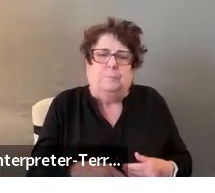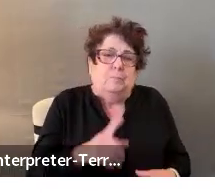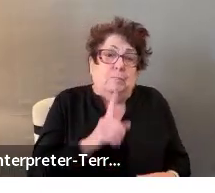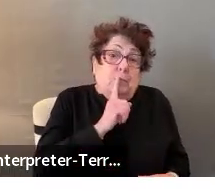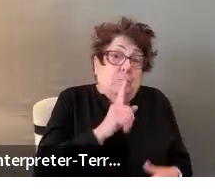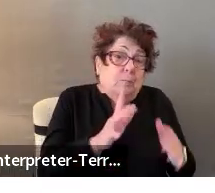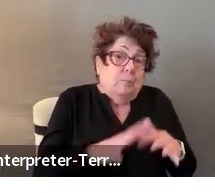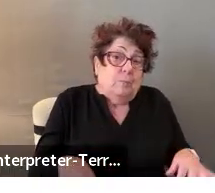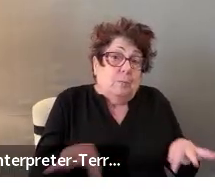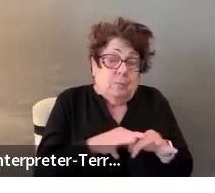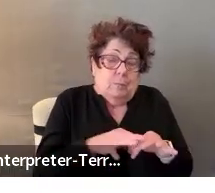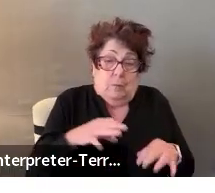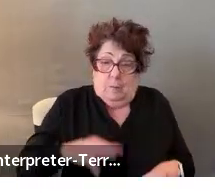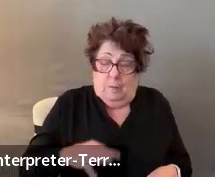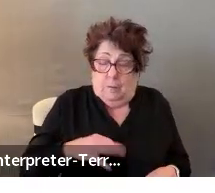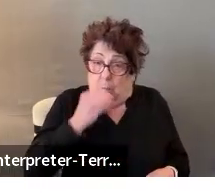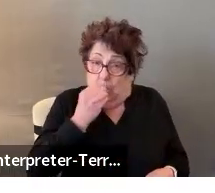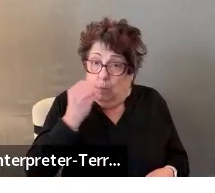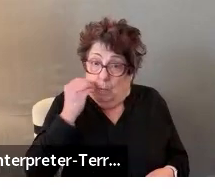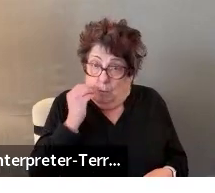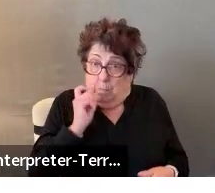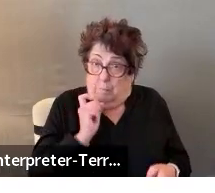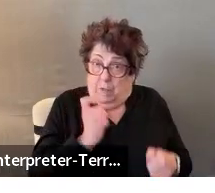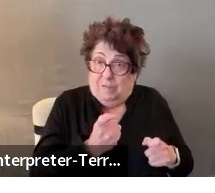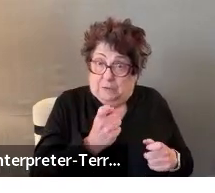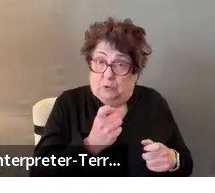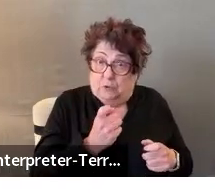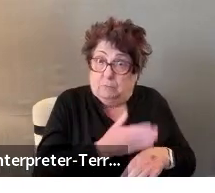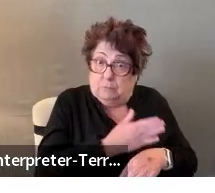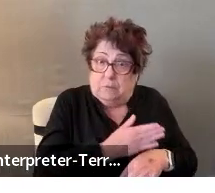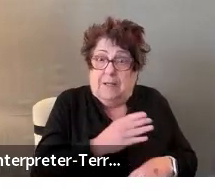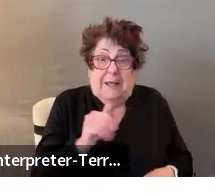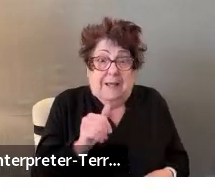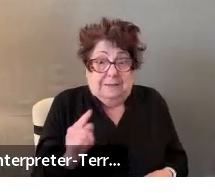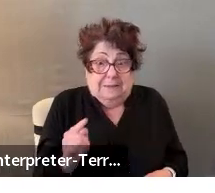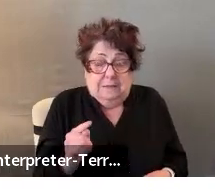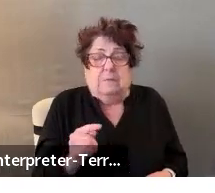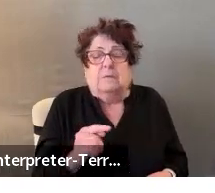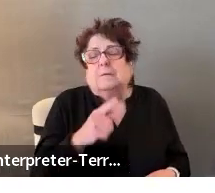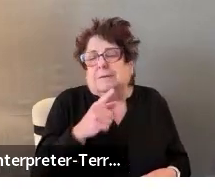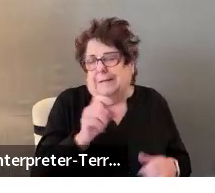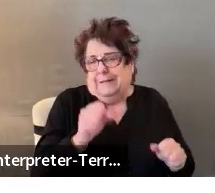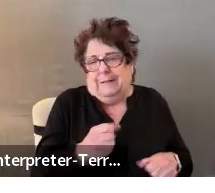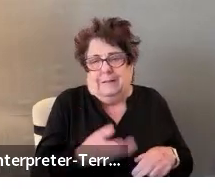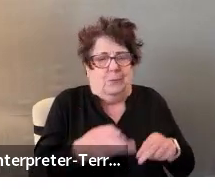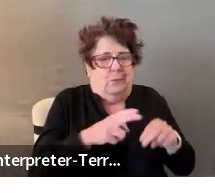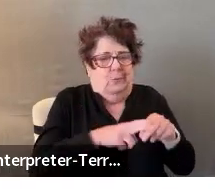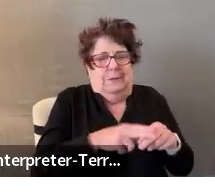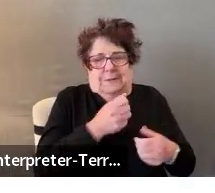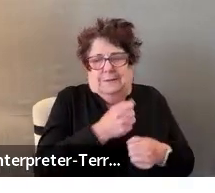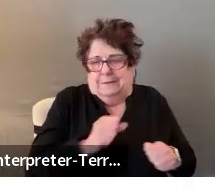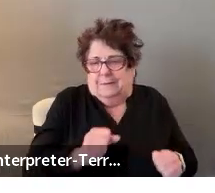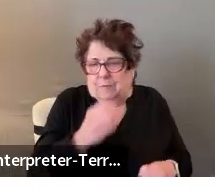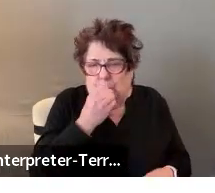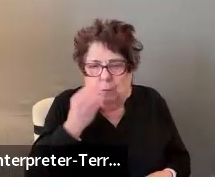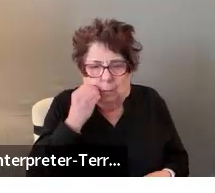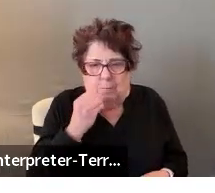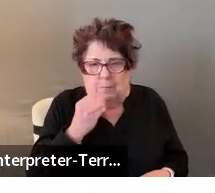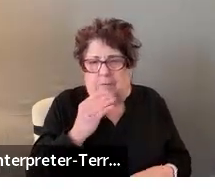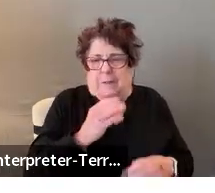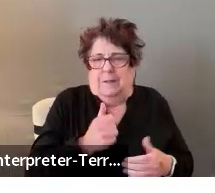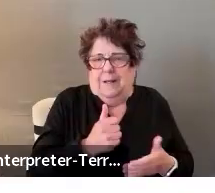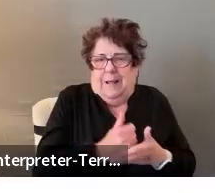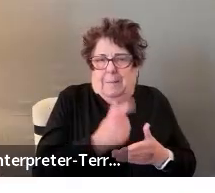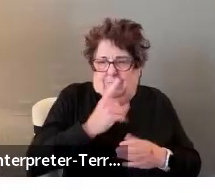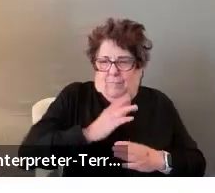home modification and AT is that they can increase safety at home by helping prevent falls, fractures, or other